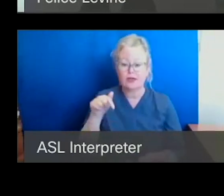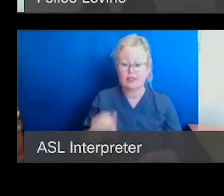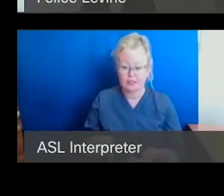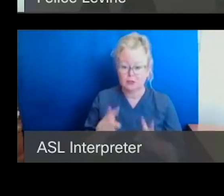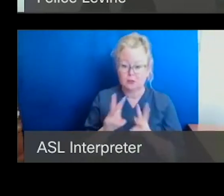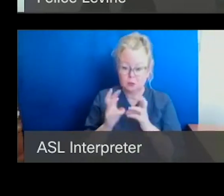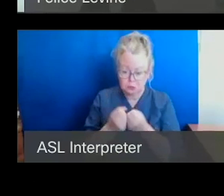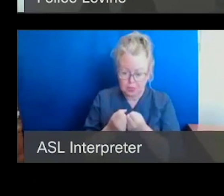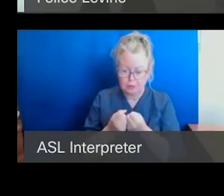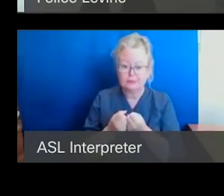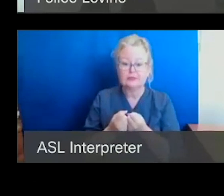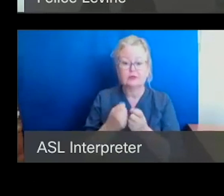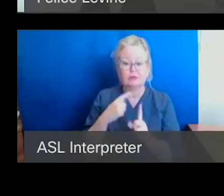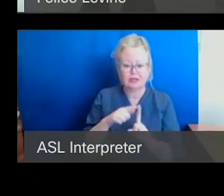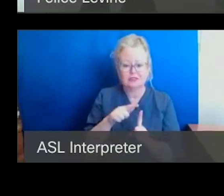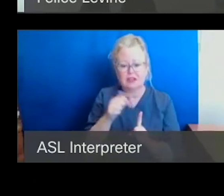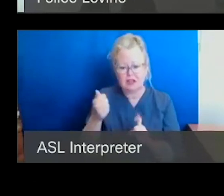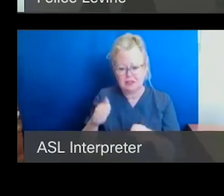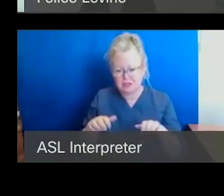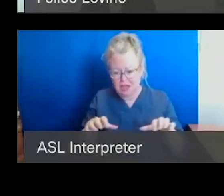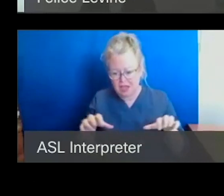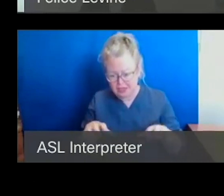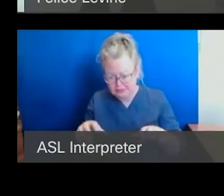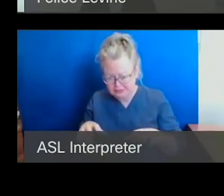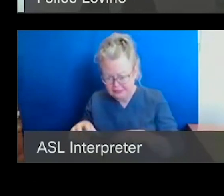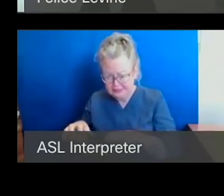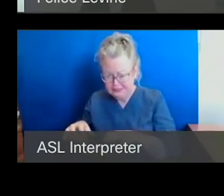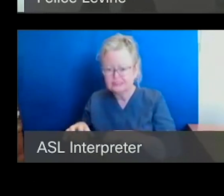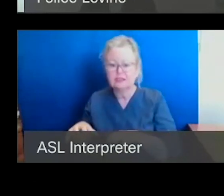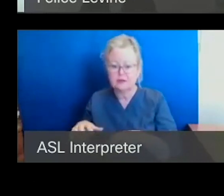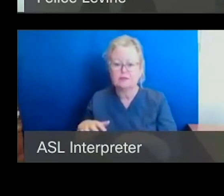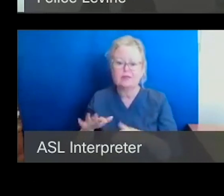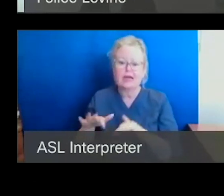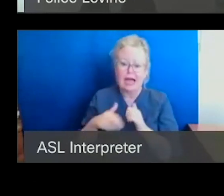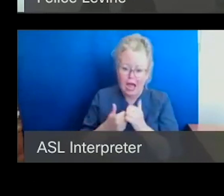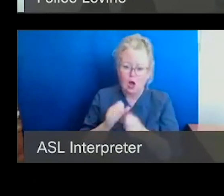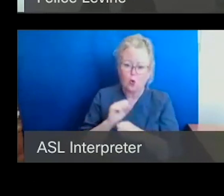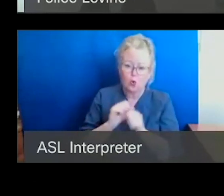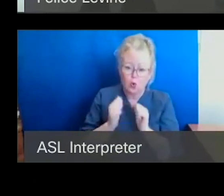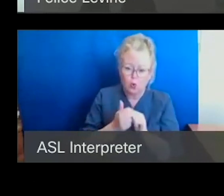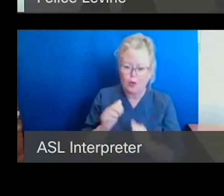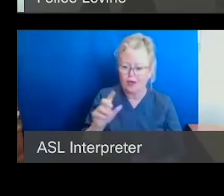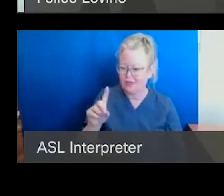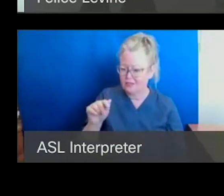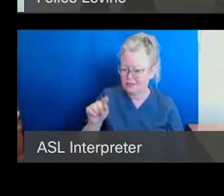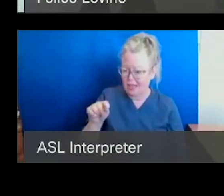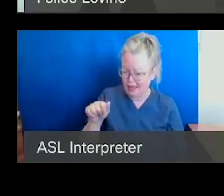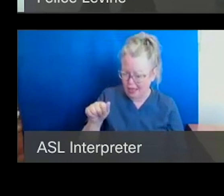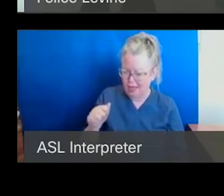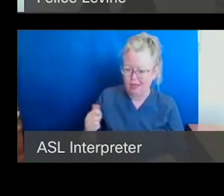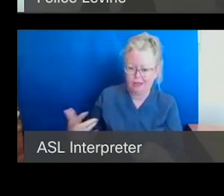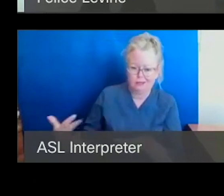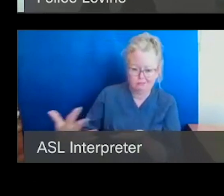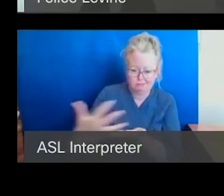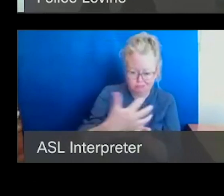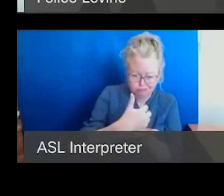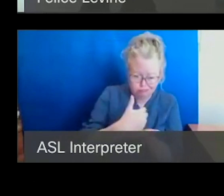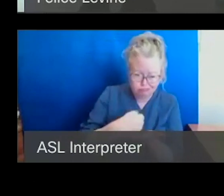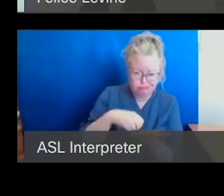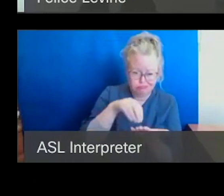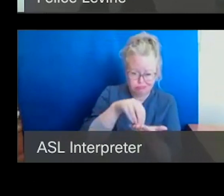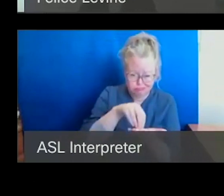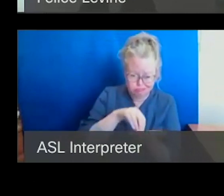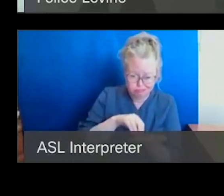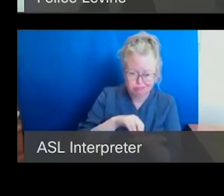other initiatives, working with administrative data and the kind of work pioneered and developed through the